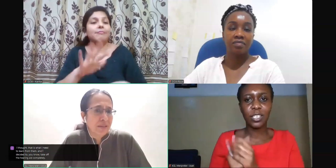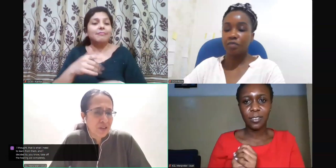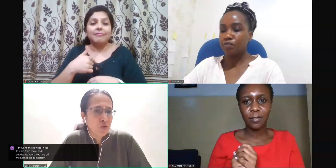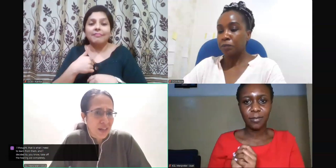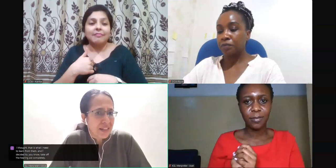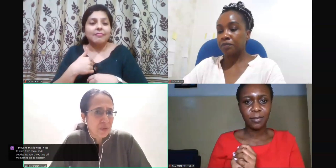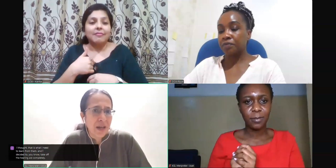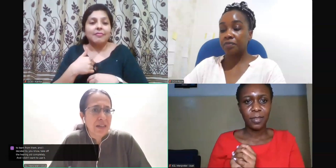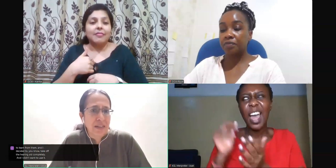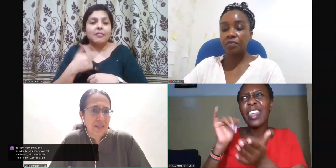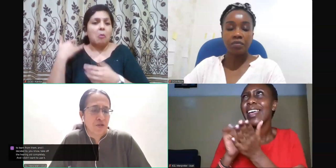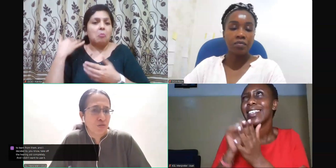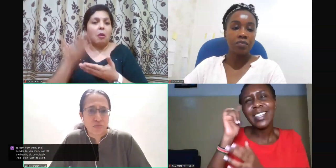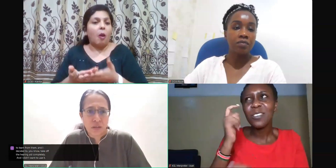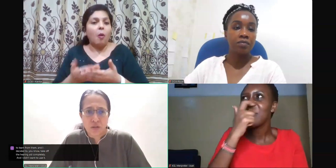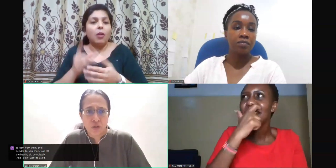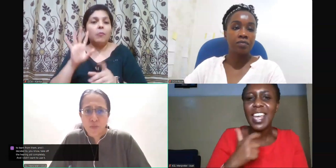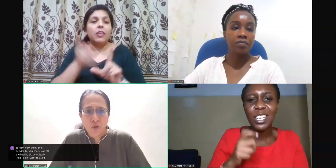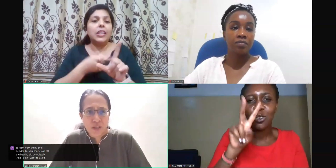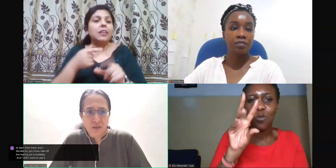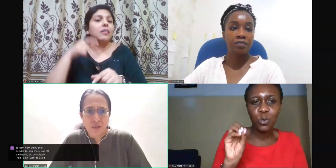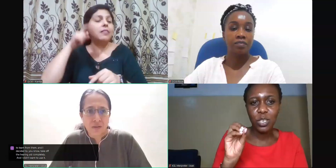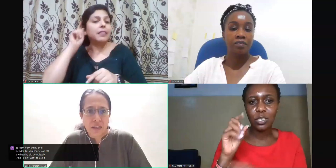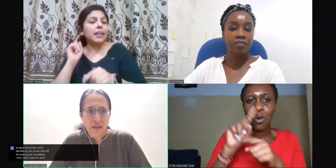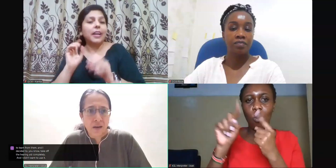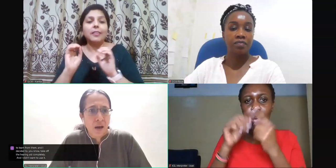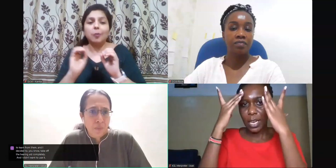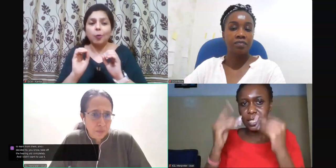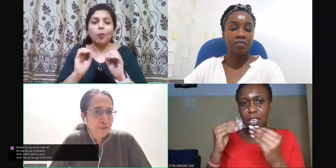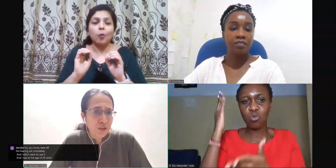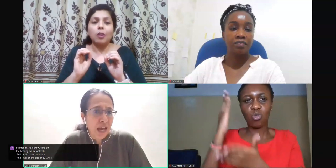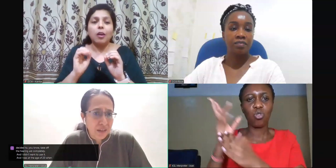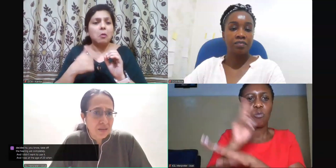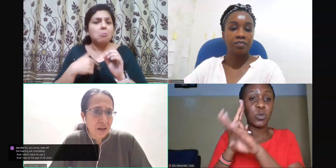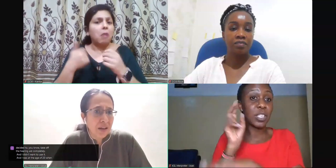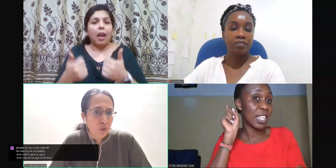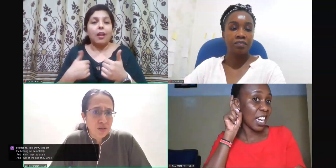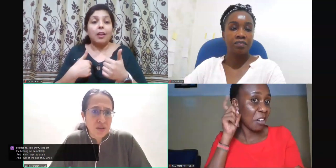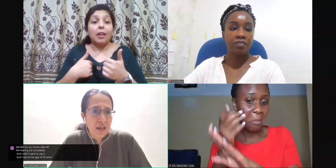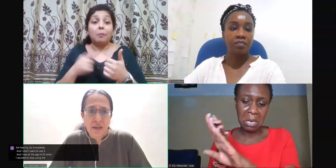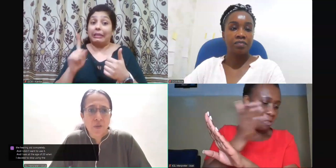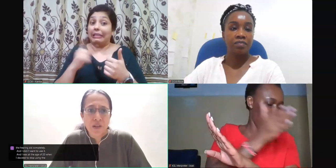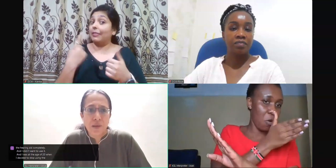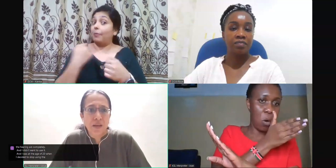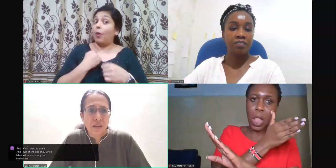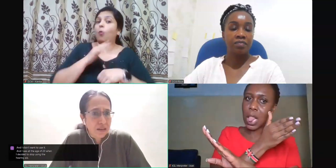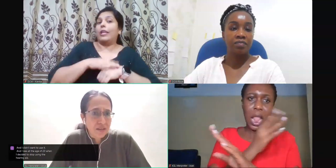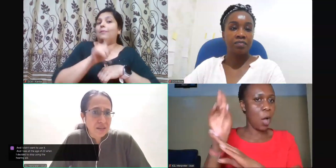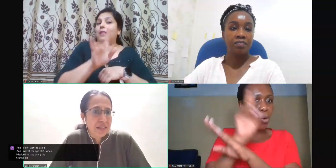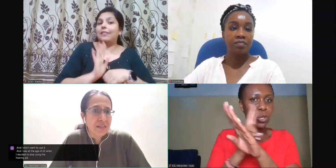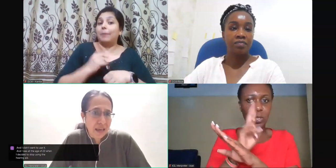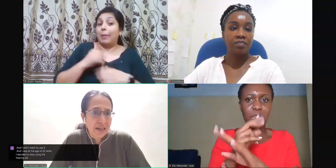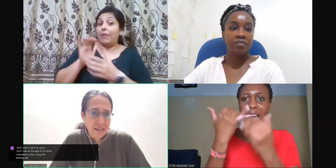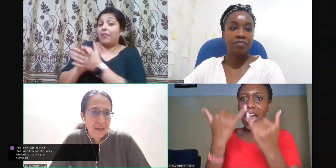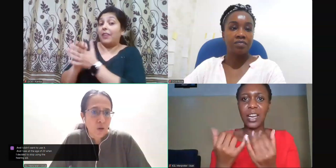I was at the age of 20 when I decided to stop using the hearing aid. But before that, I was. And now it's been